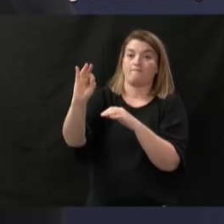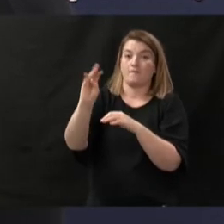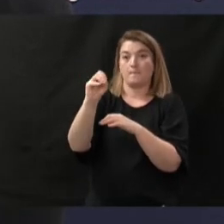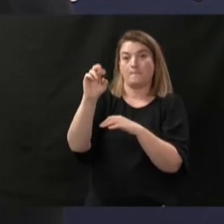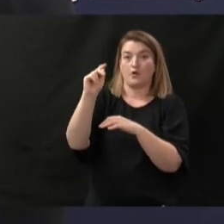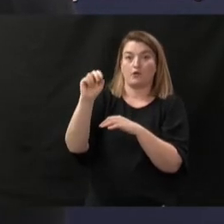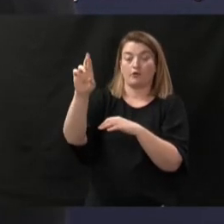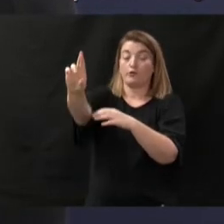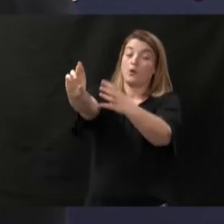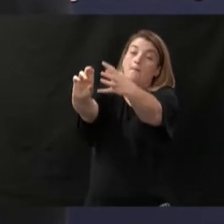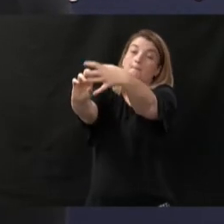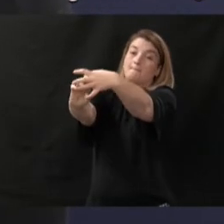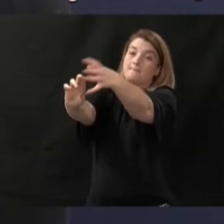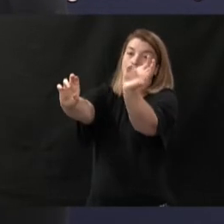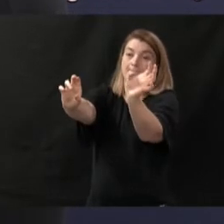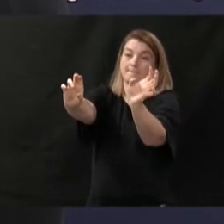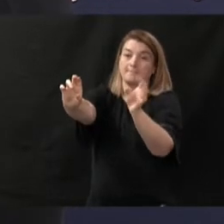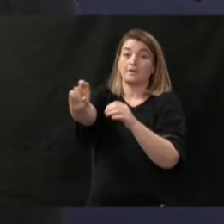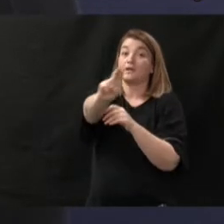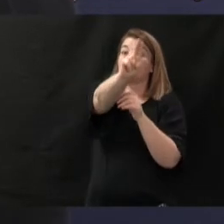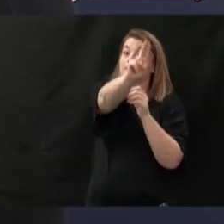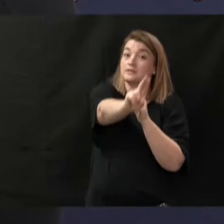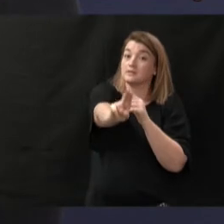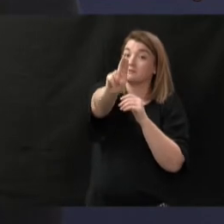as you write them.